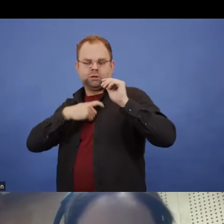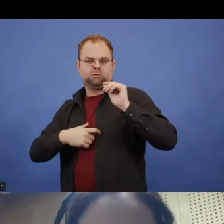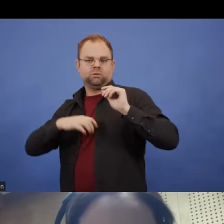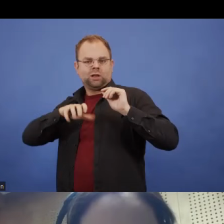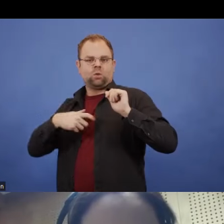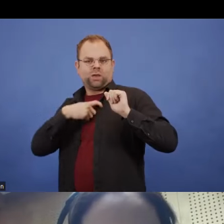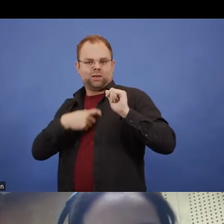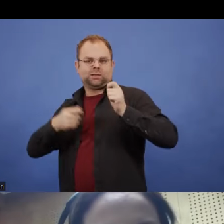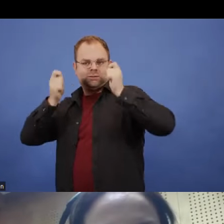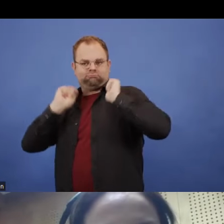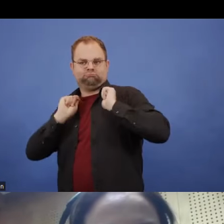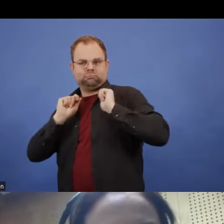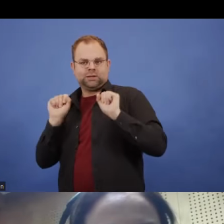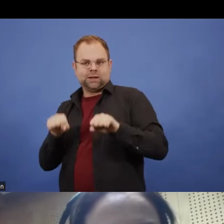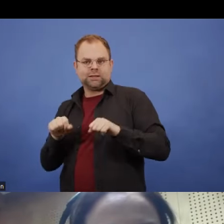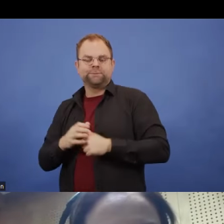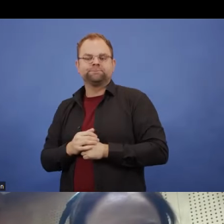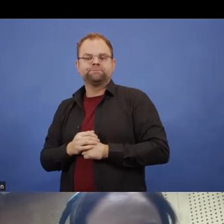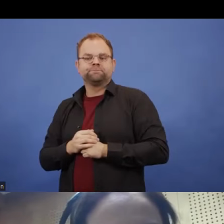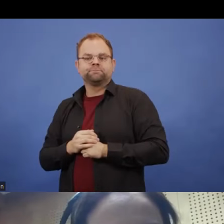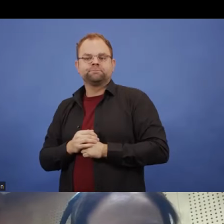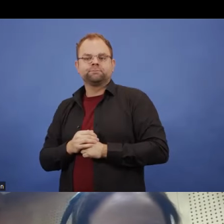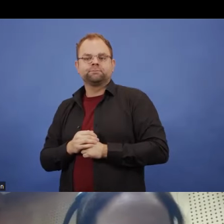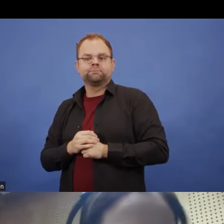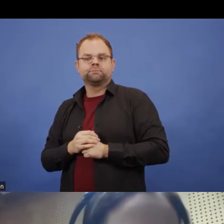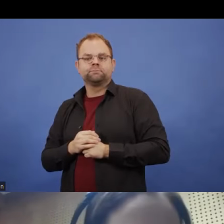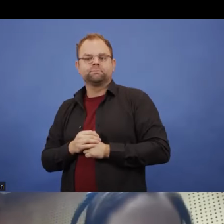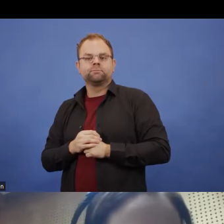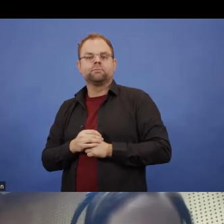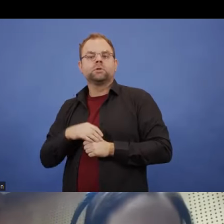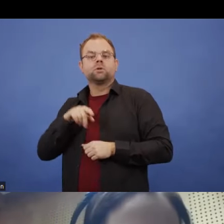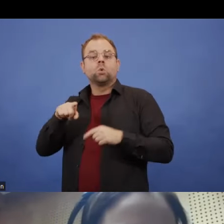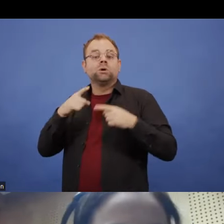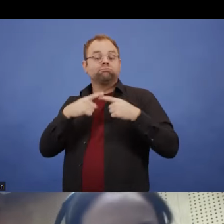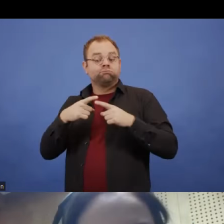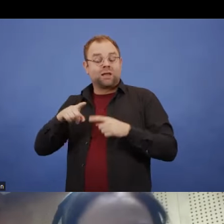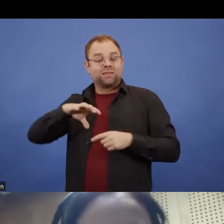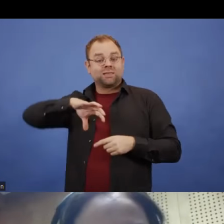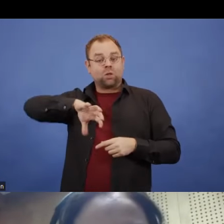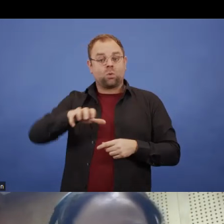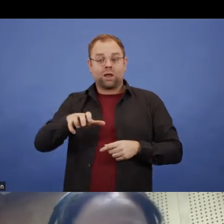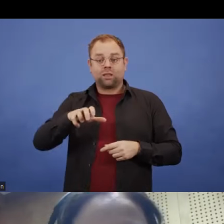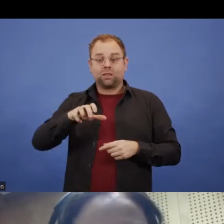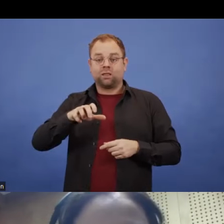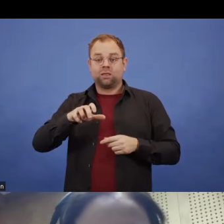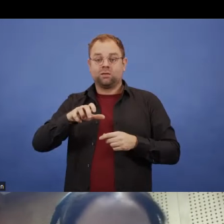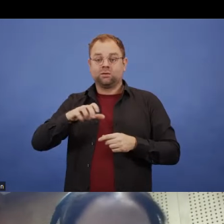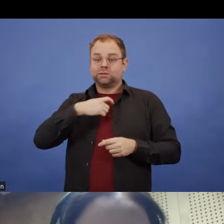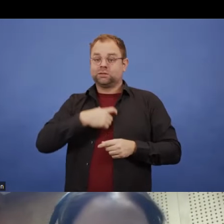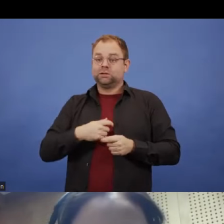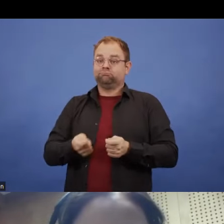exceptional circumstances. And you can say roughly that for for the first category or the